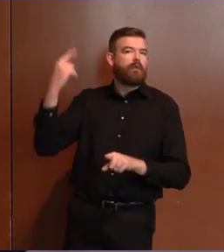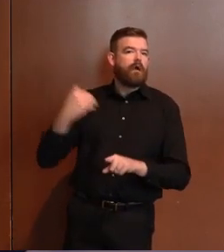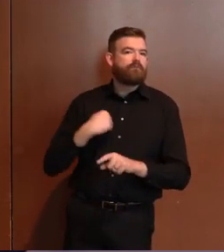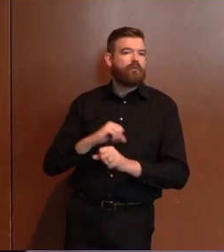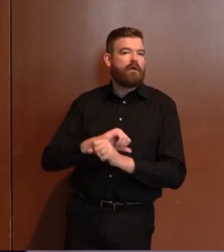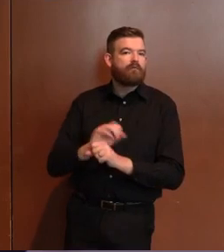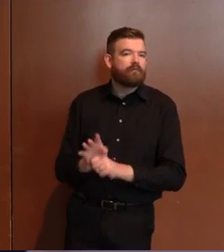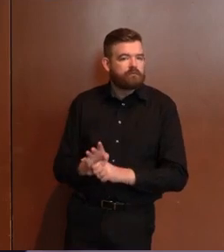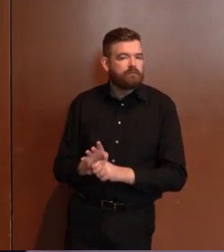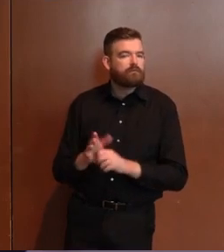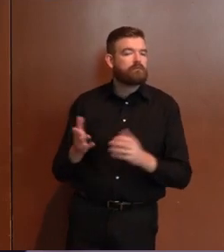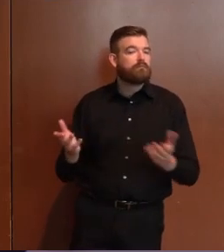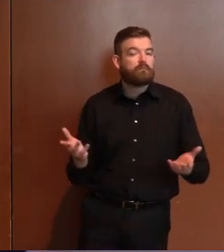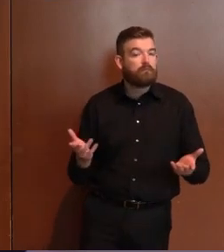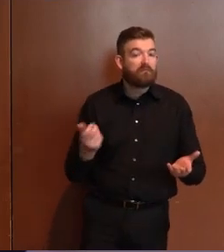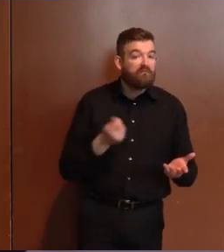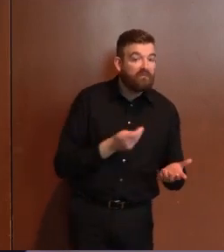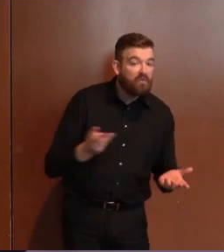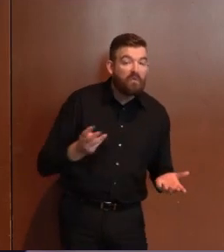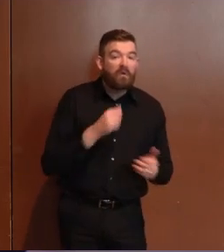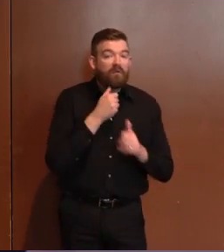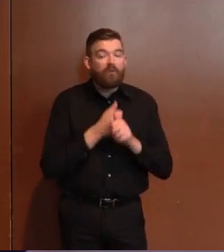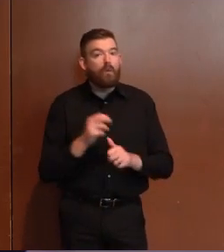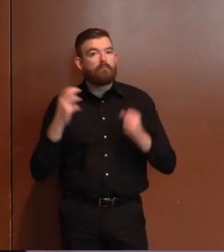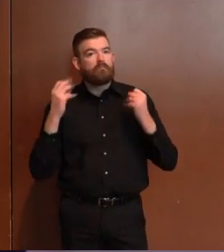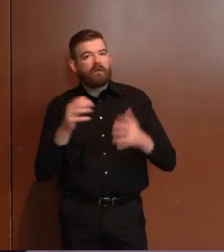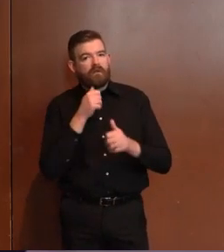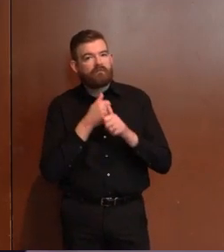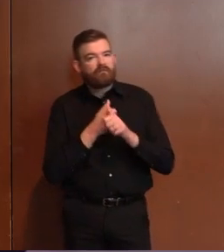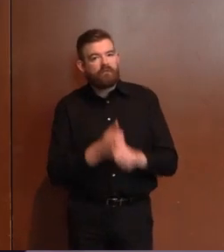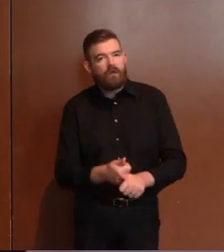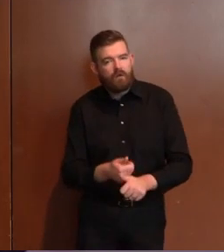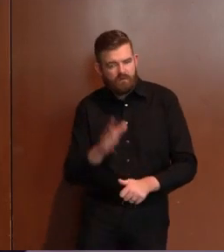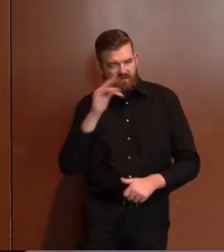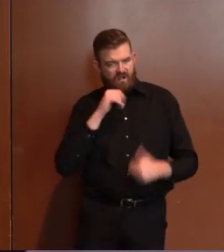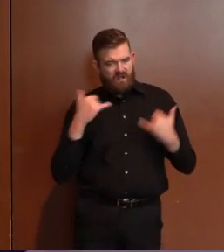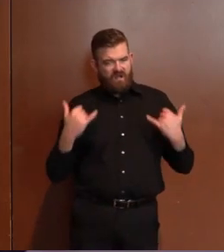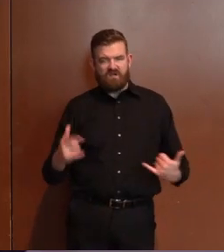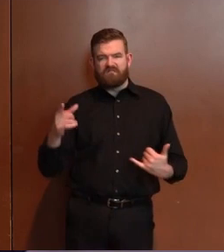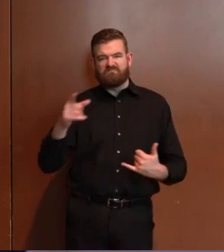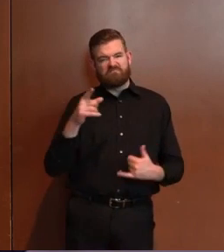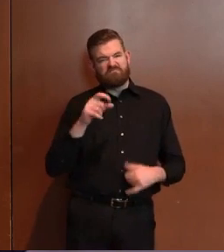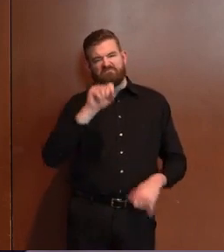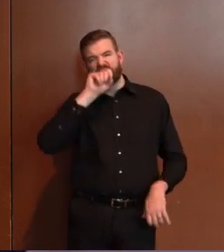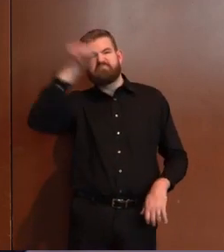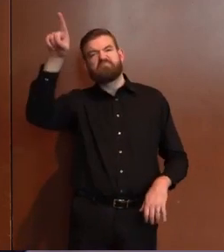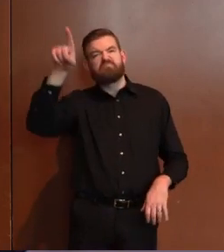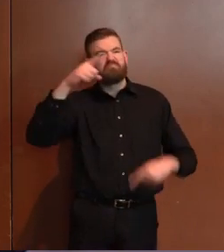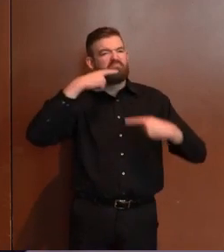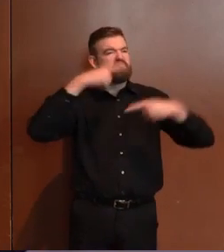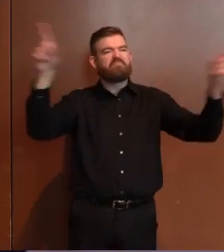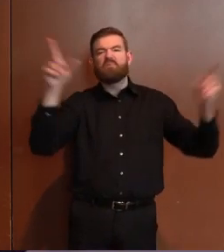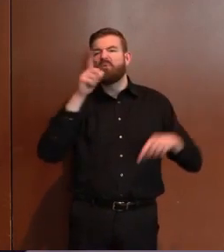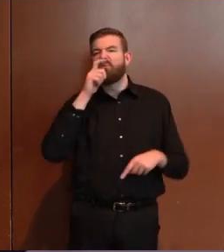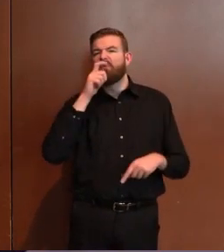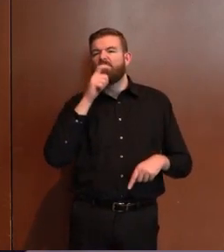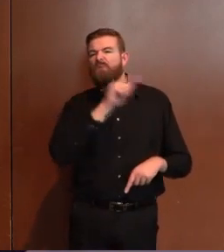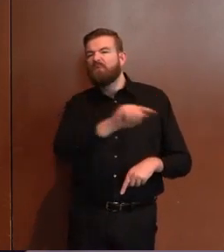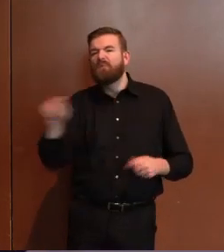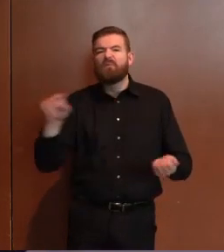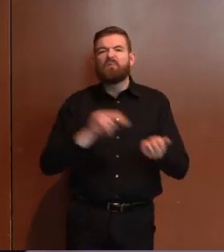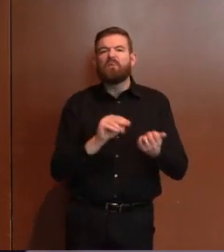And why not just name them now so that people can know where their loved ones are or not if they're having those problems getting the word out? Anything else?